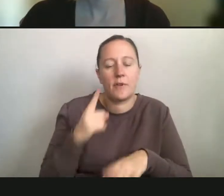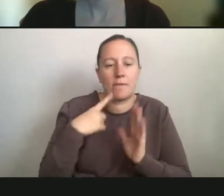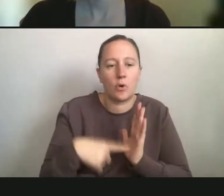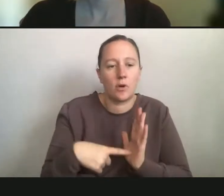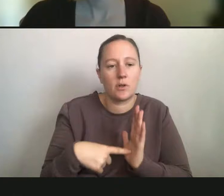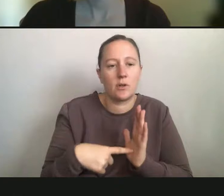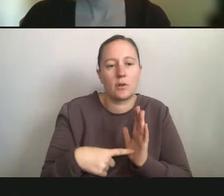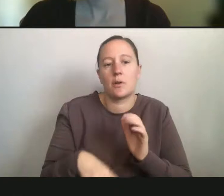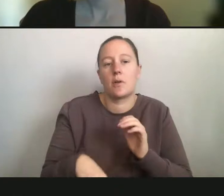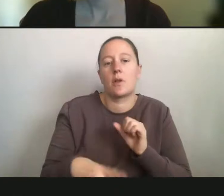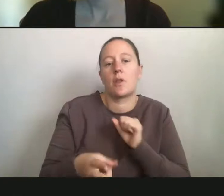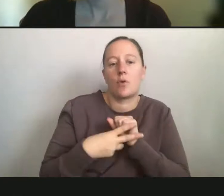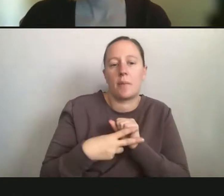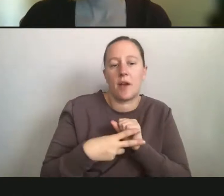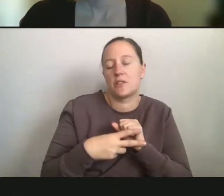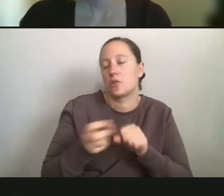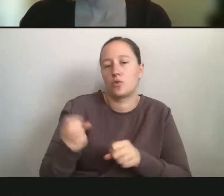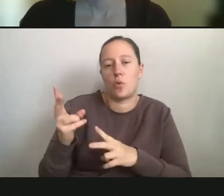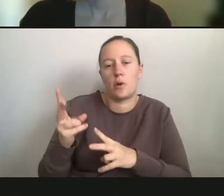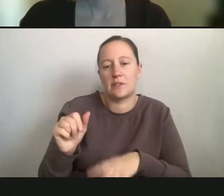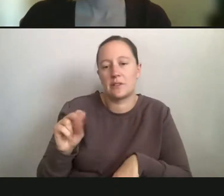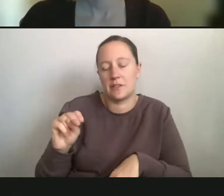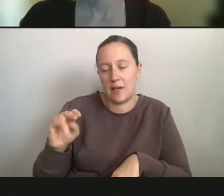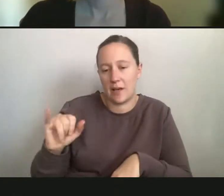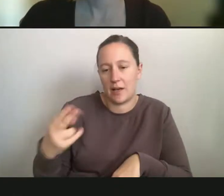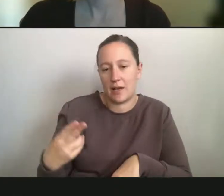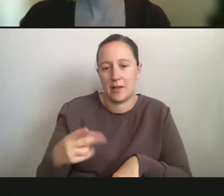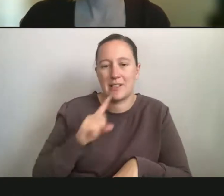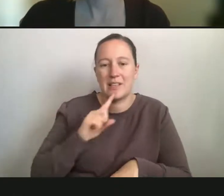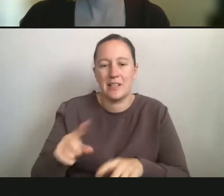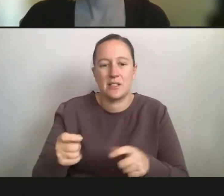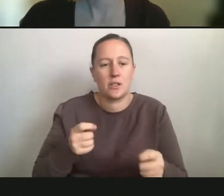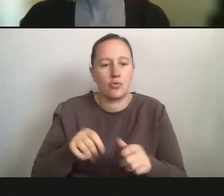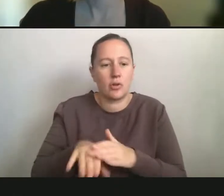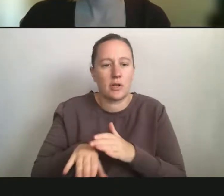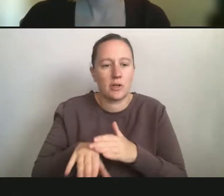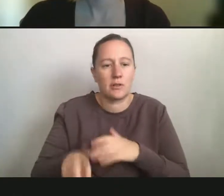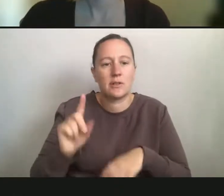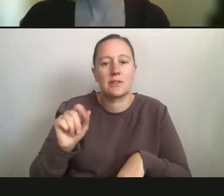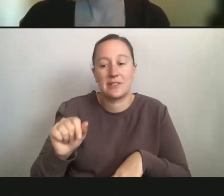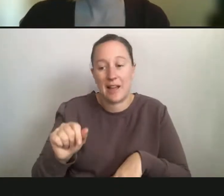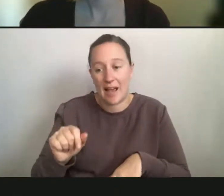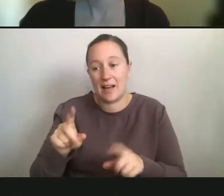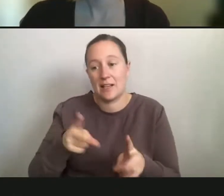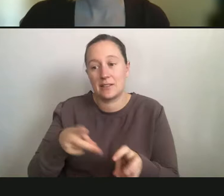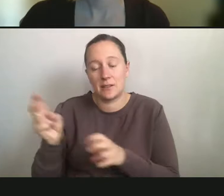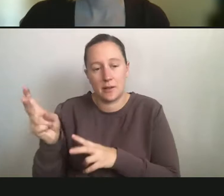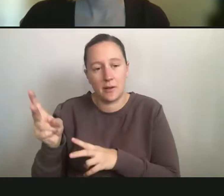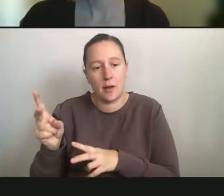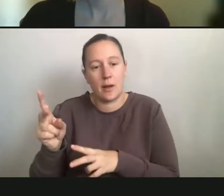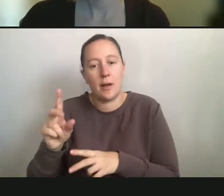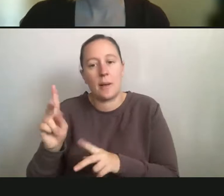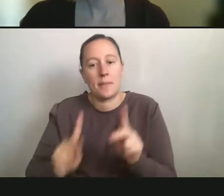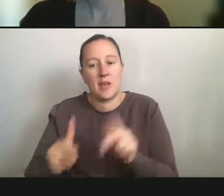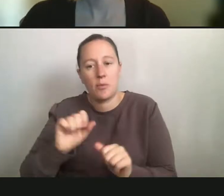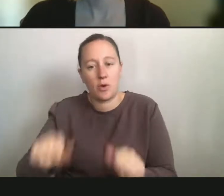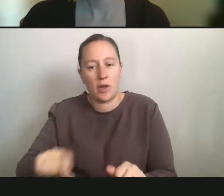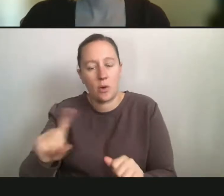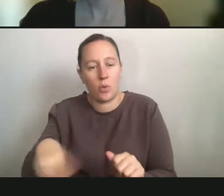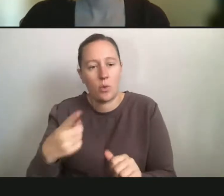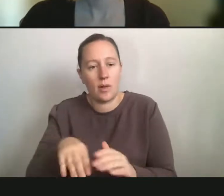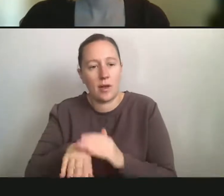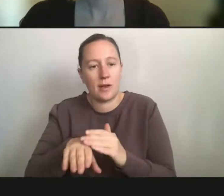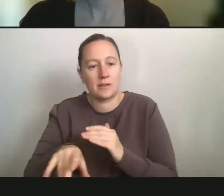many repositories at NIH for which there is controlled access, as in data comes in, but people can only access it after